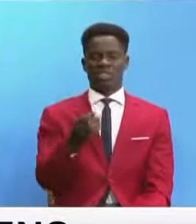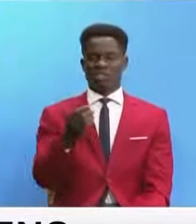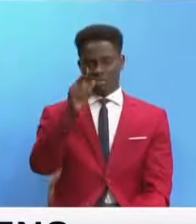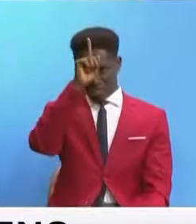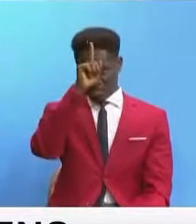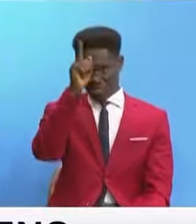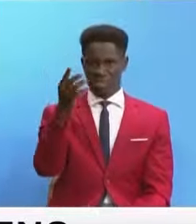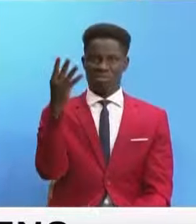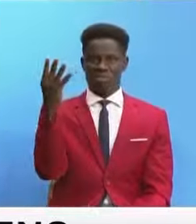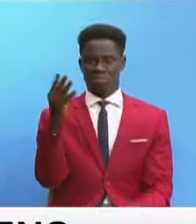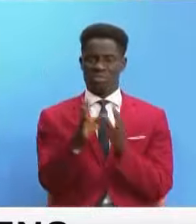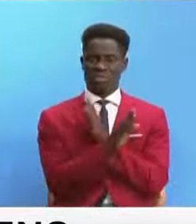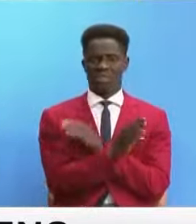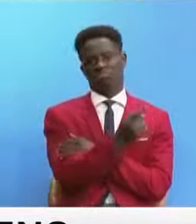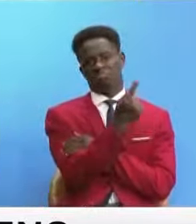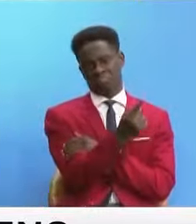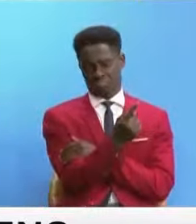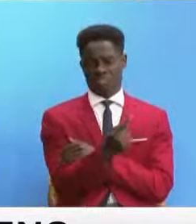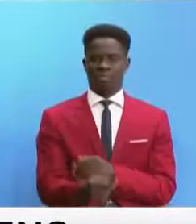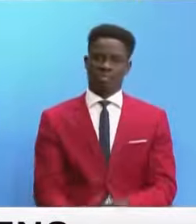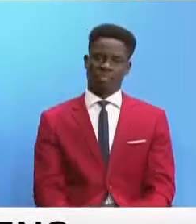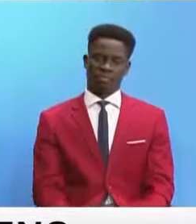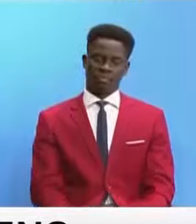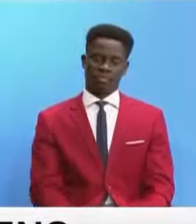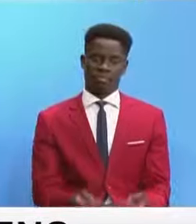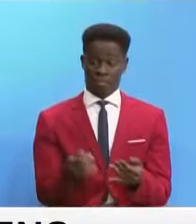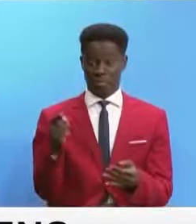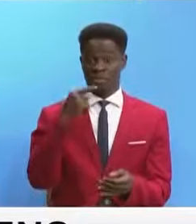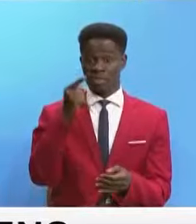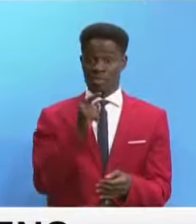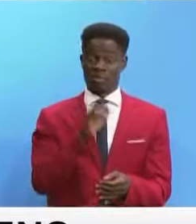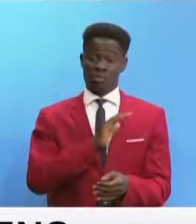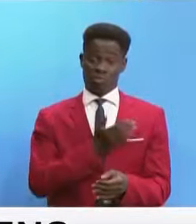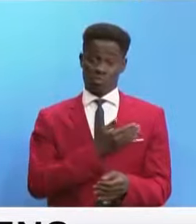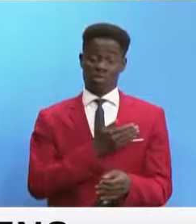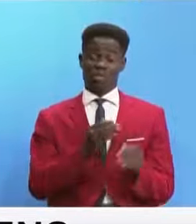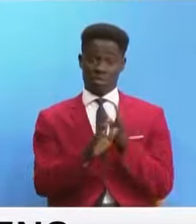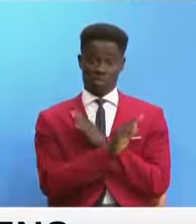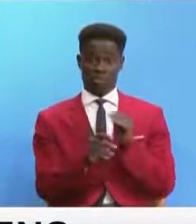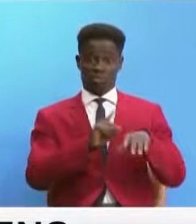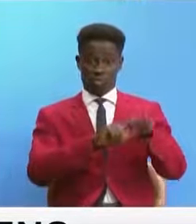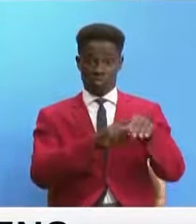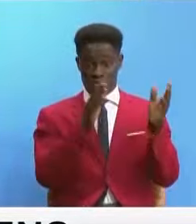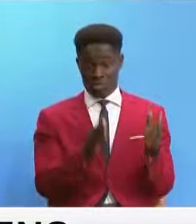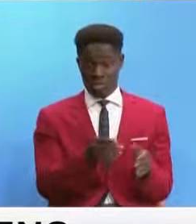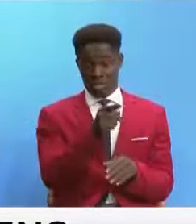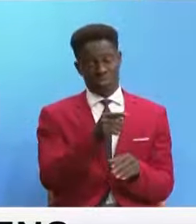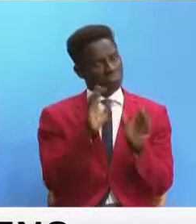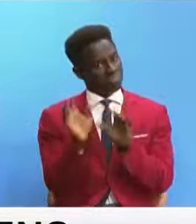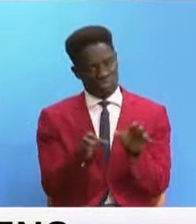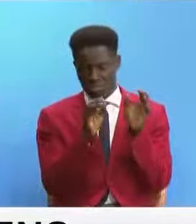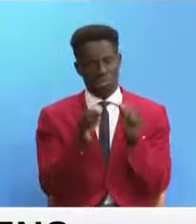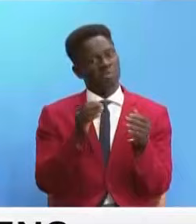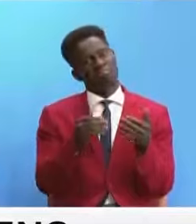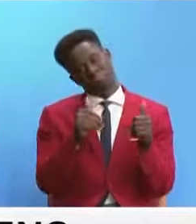girls on their splendid performance. Chishala says the Copper Queens did their best to represent the country and Africa